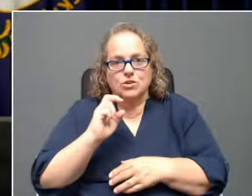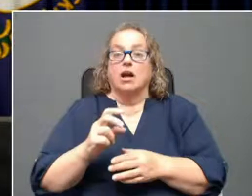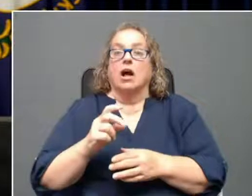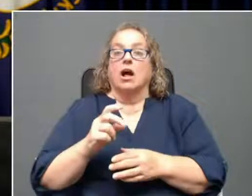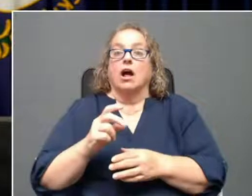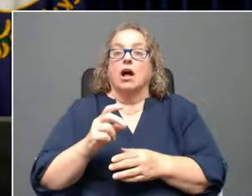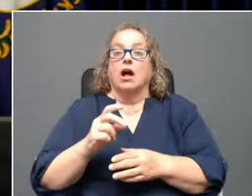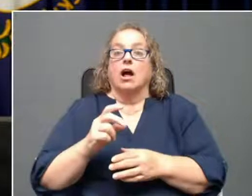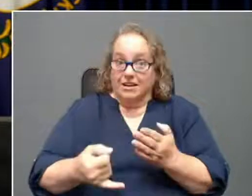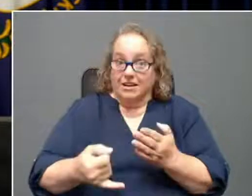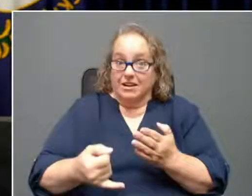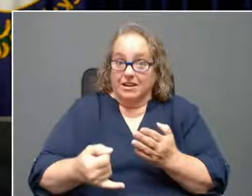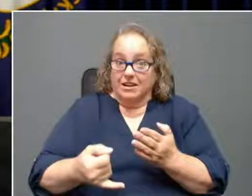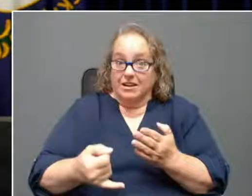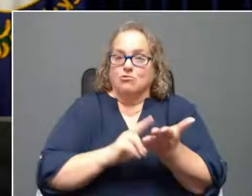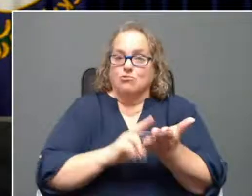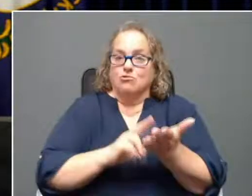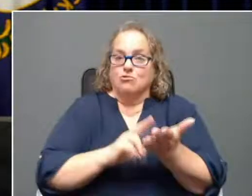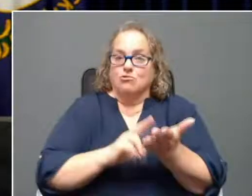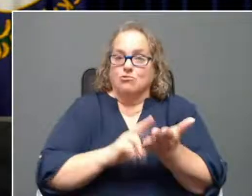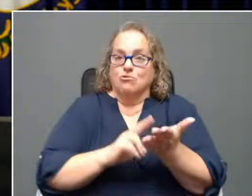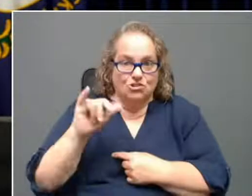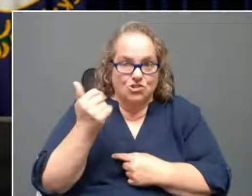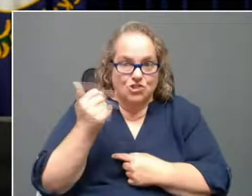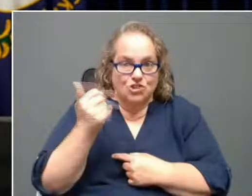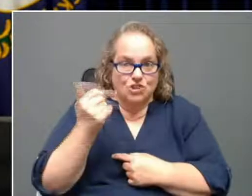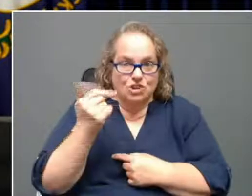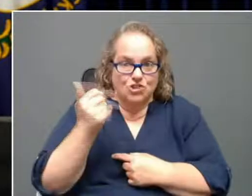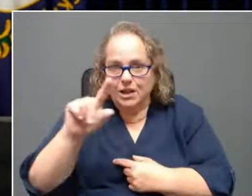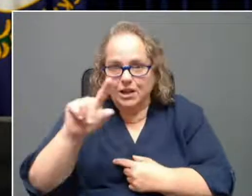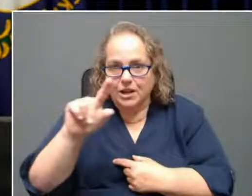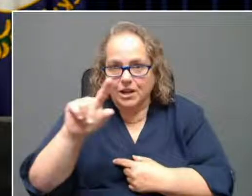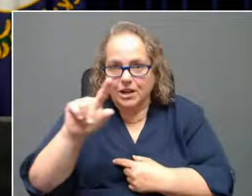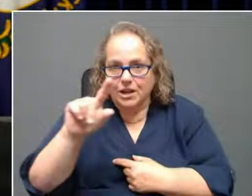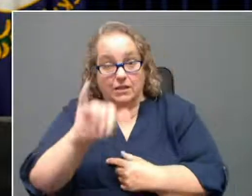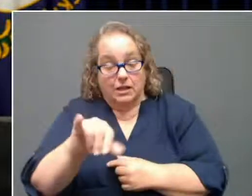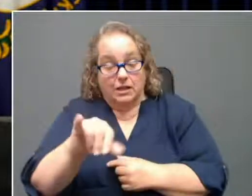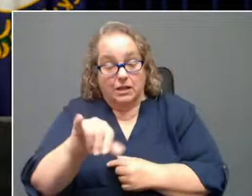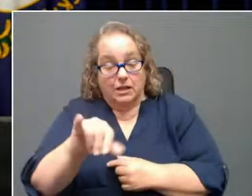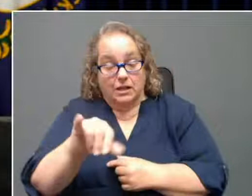January of 2020. This is so important.